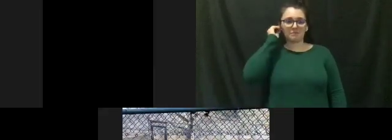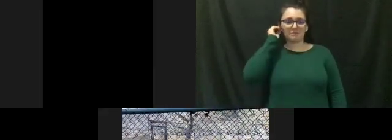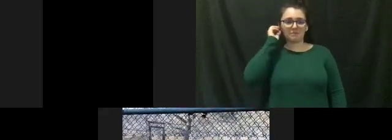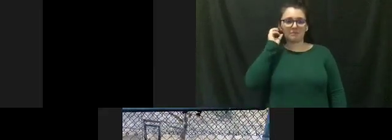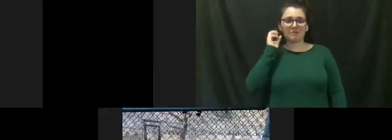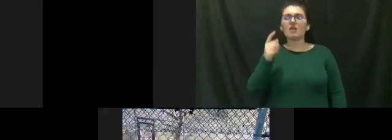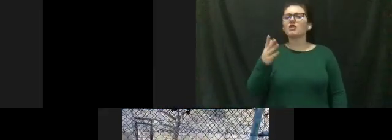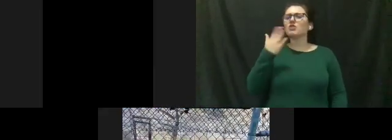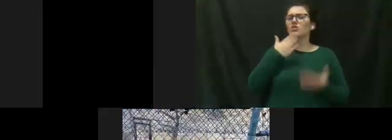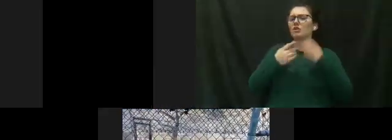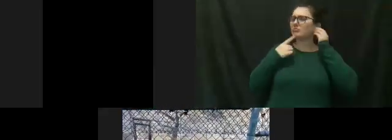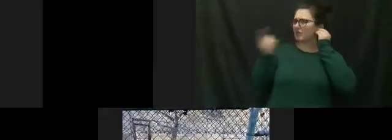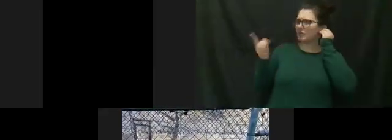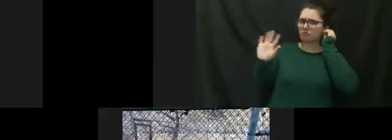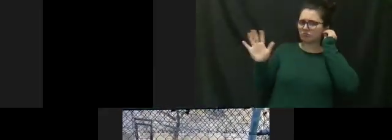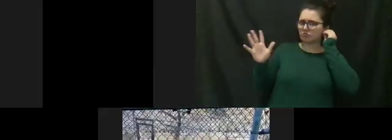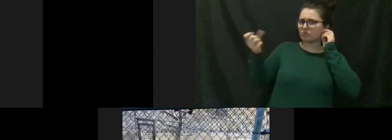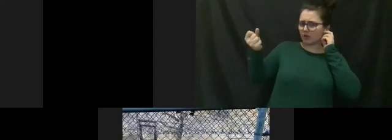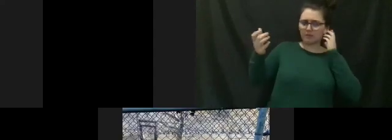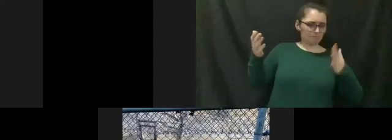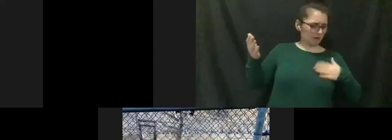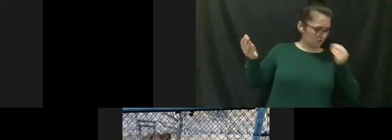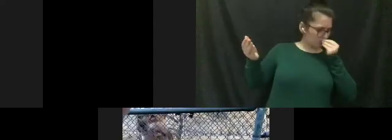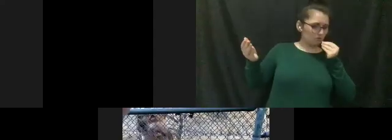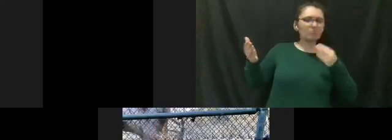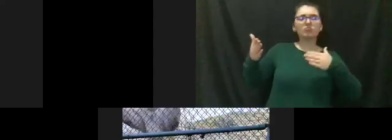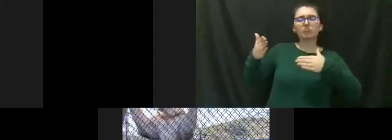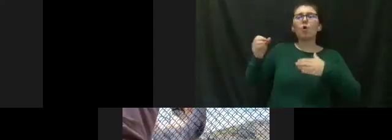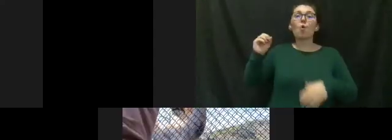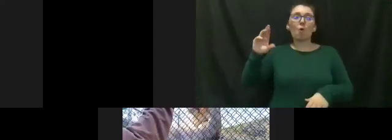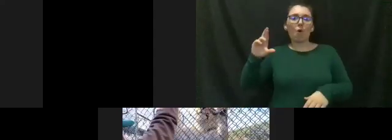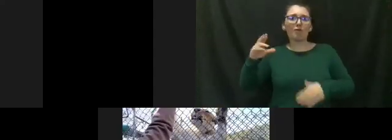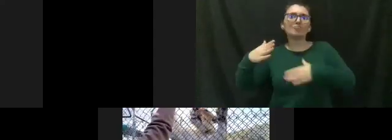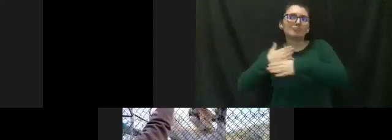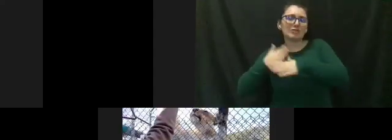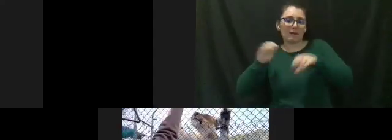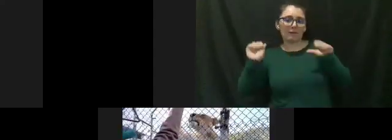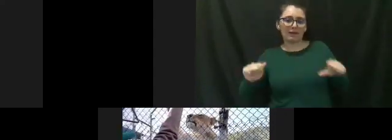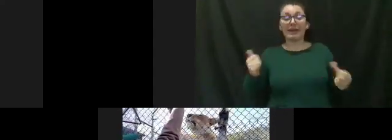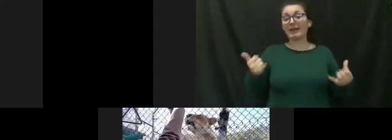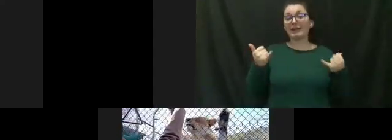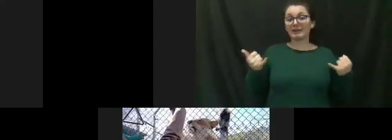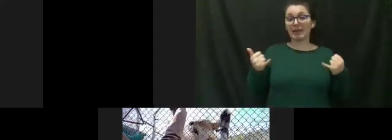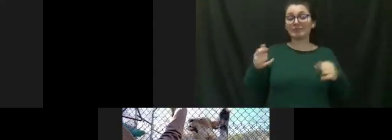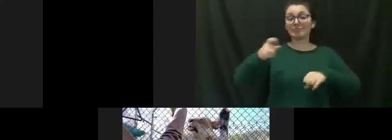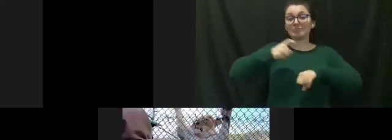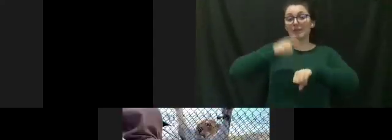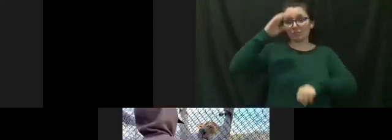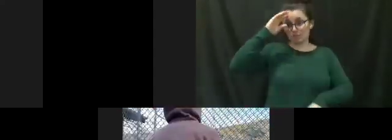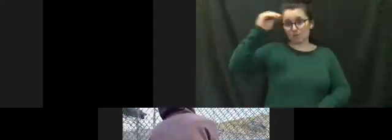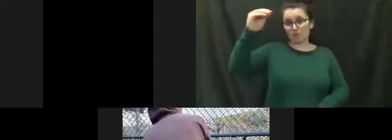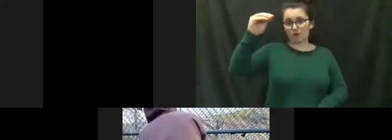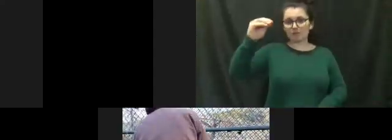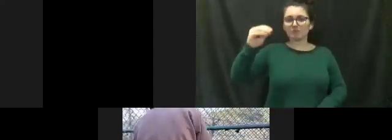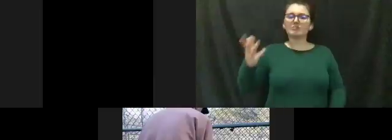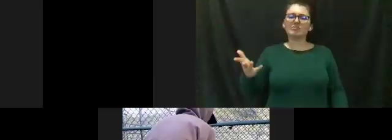a second, this is mine. And they're better at sharing. So we're gonna try to also get the boys up here. They're a little lazier